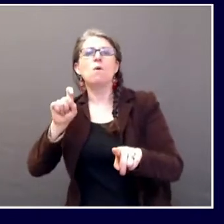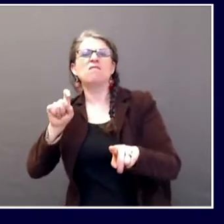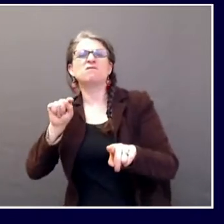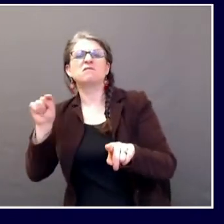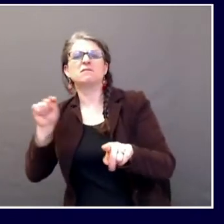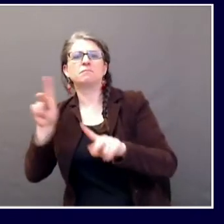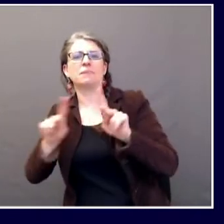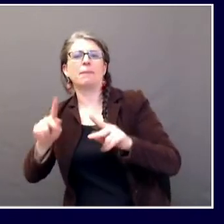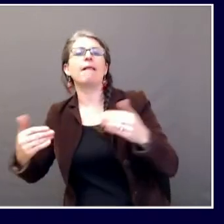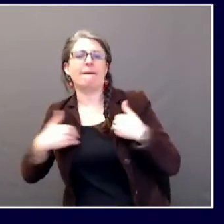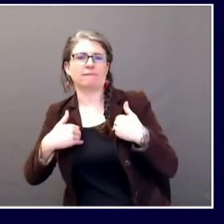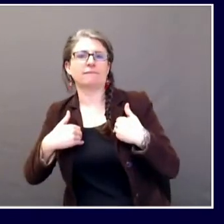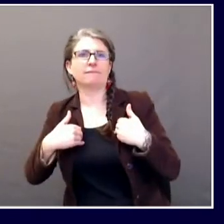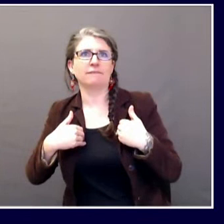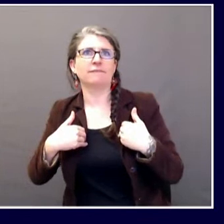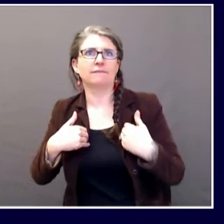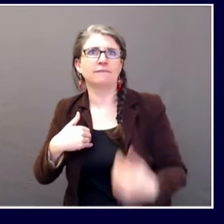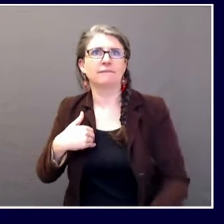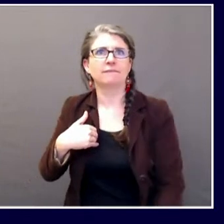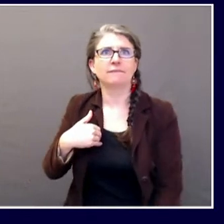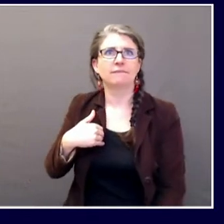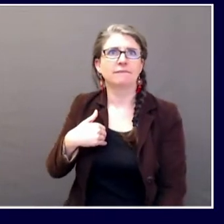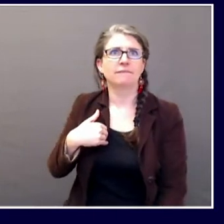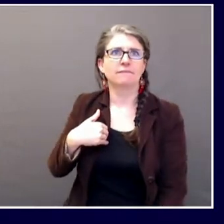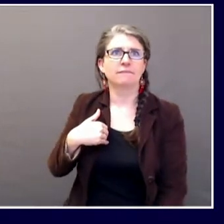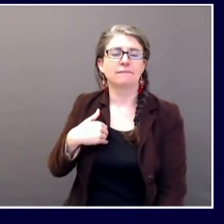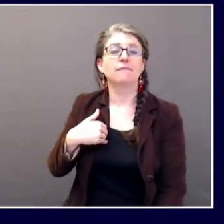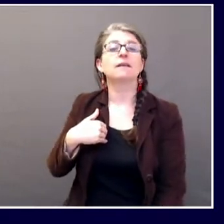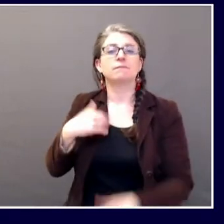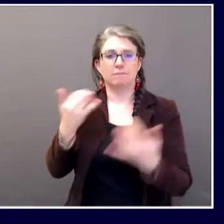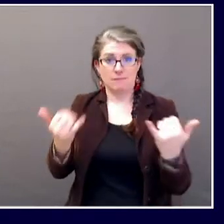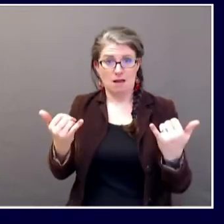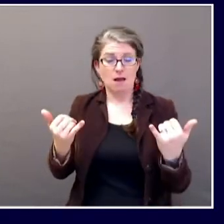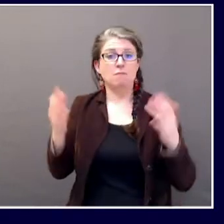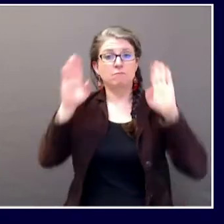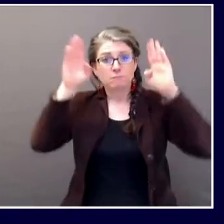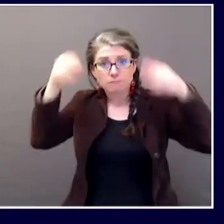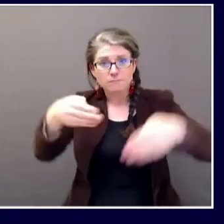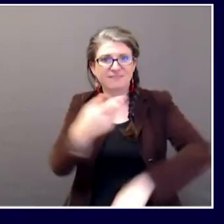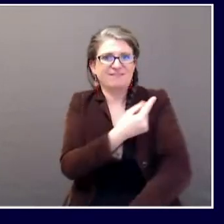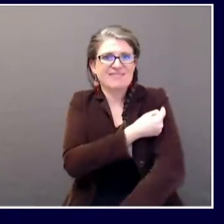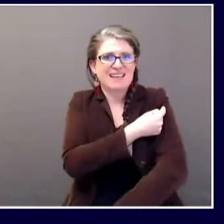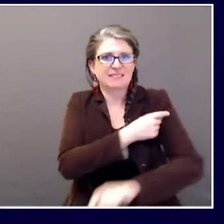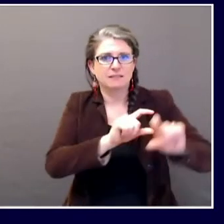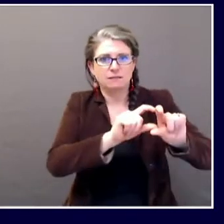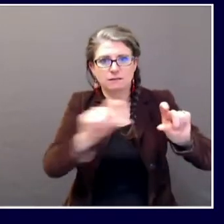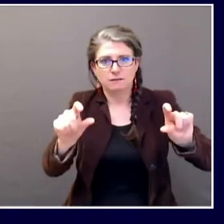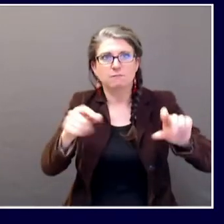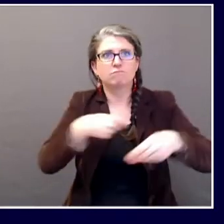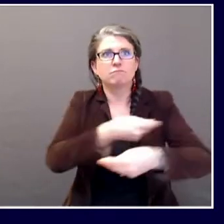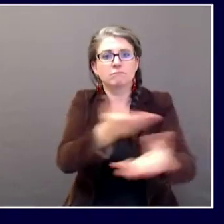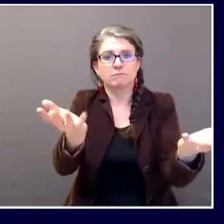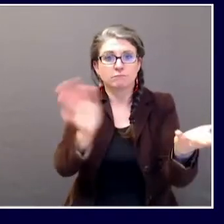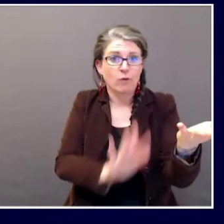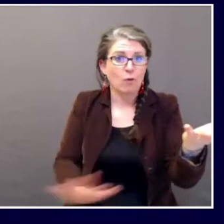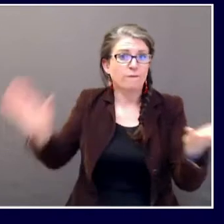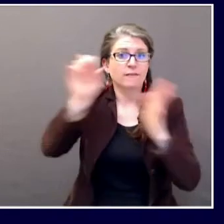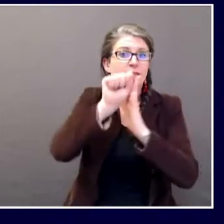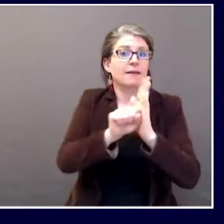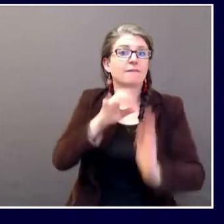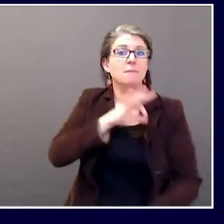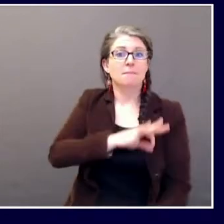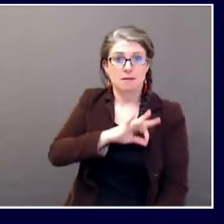And let's turn now to vaccines and vaccinations. Overall, across the state, there have now